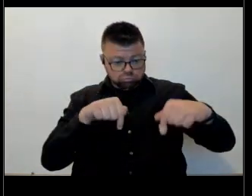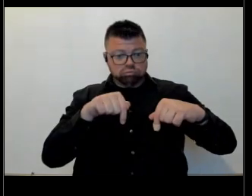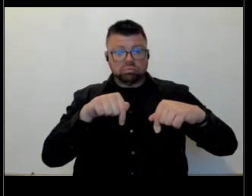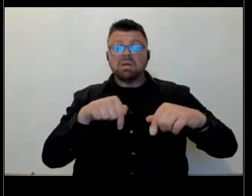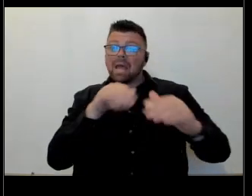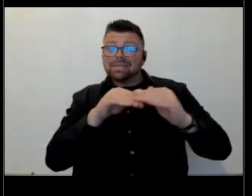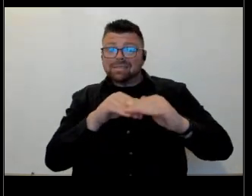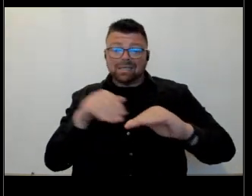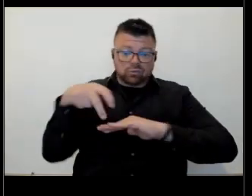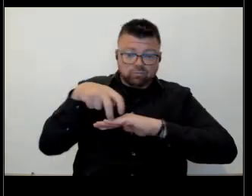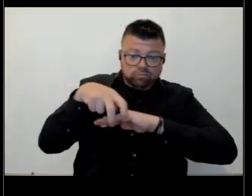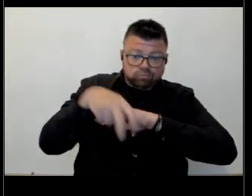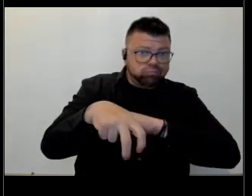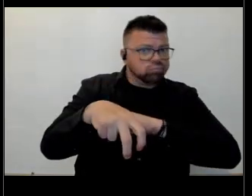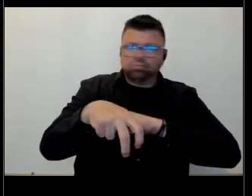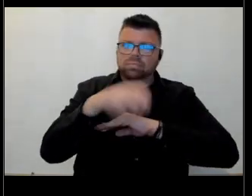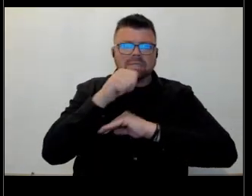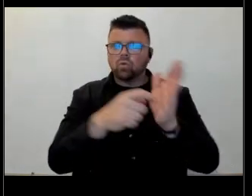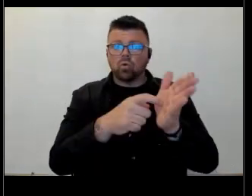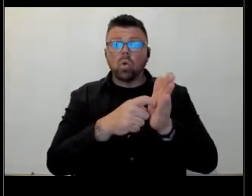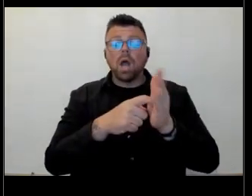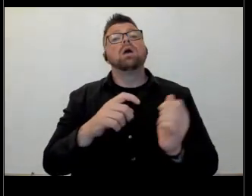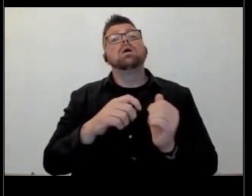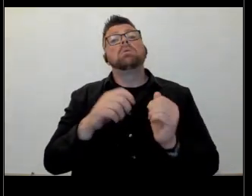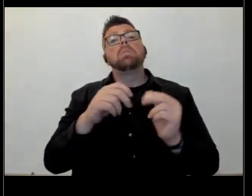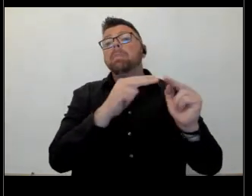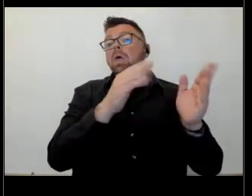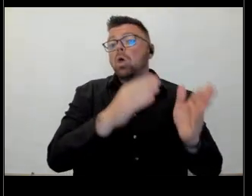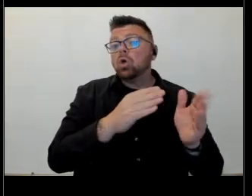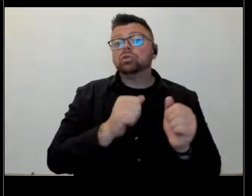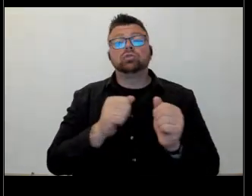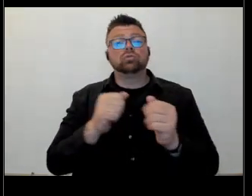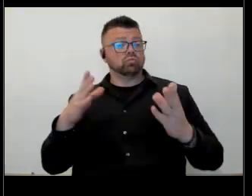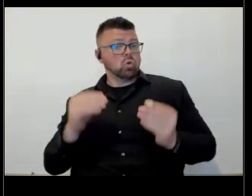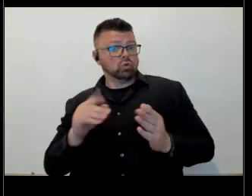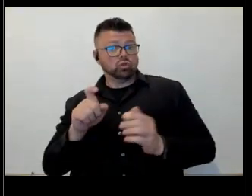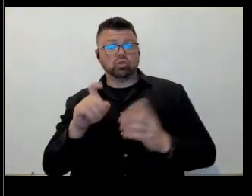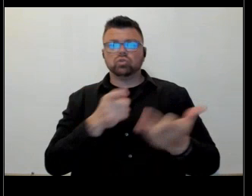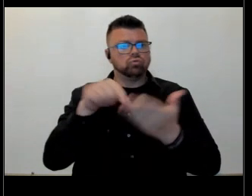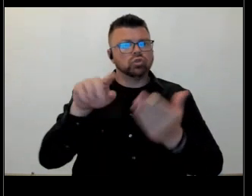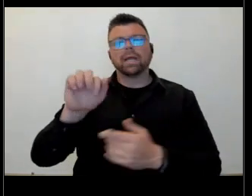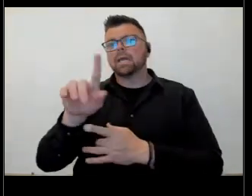Builders and owners should check ADA standards for pools.